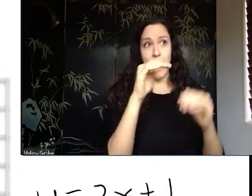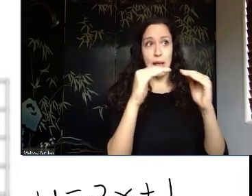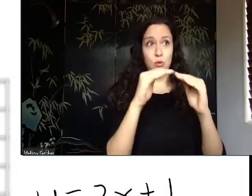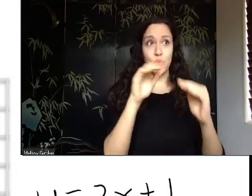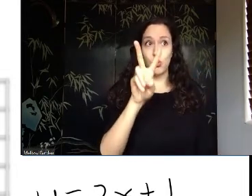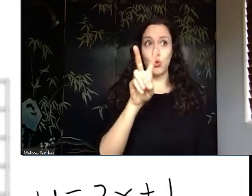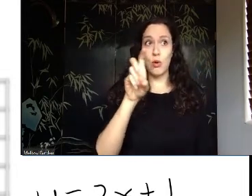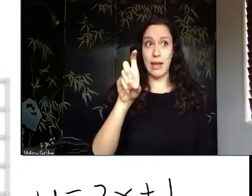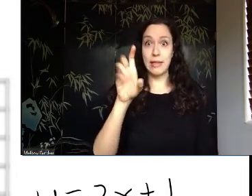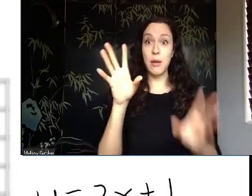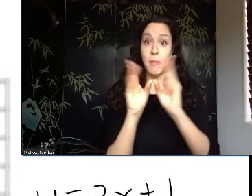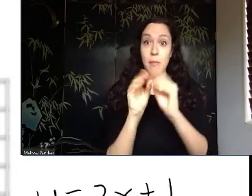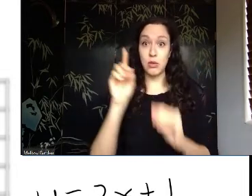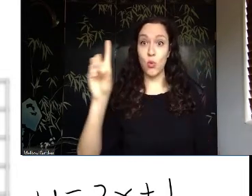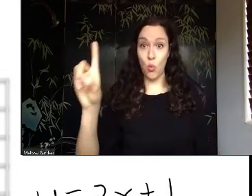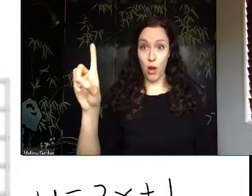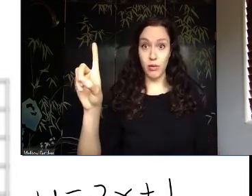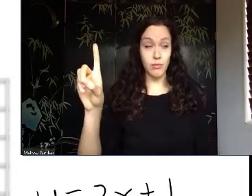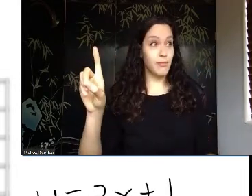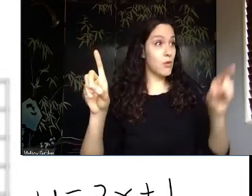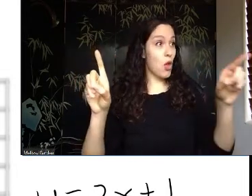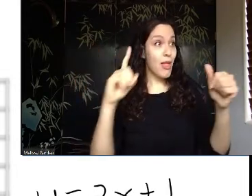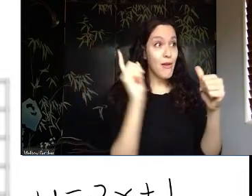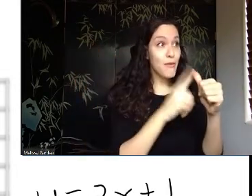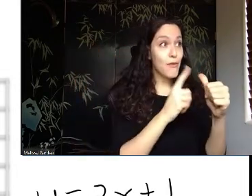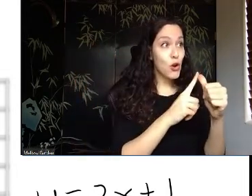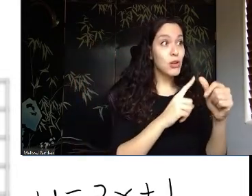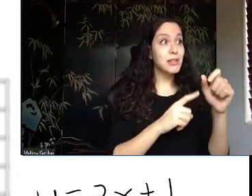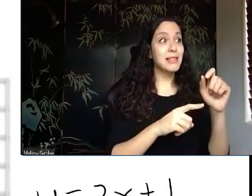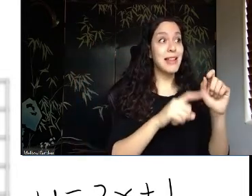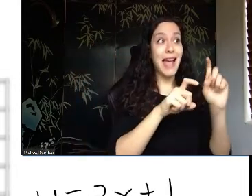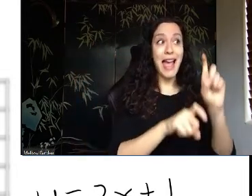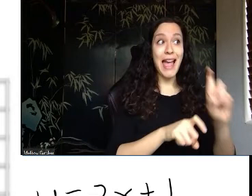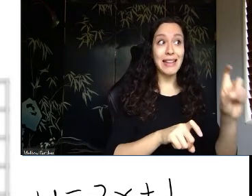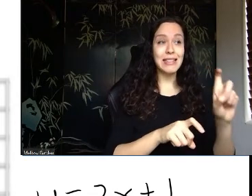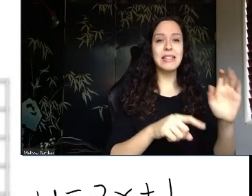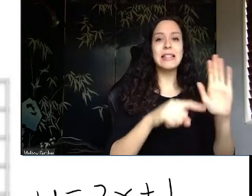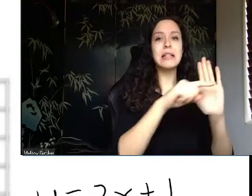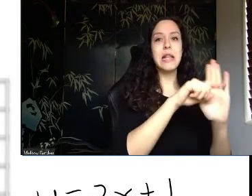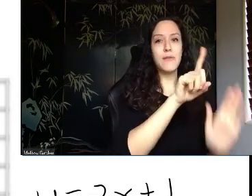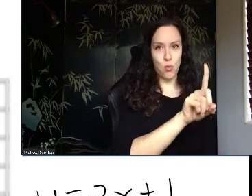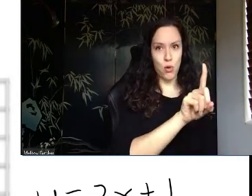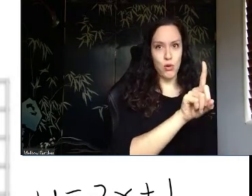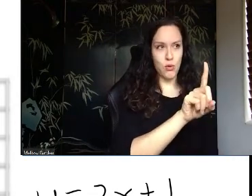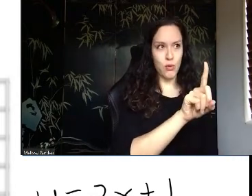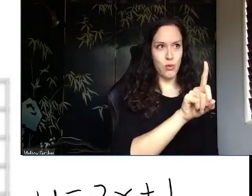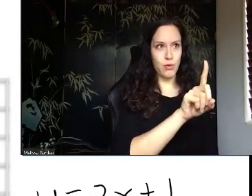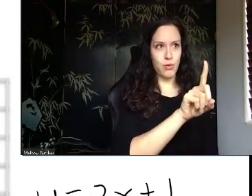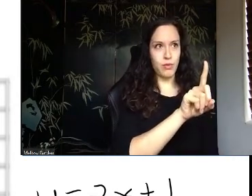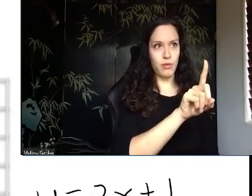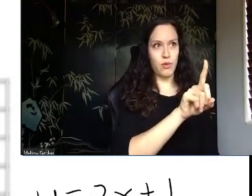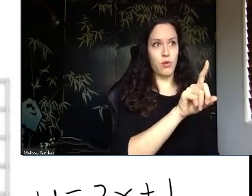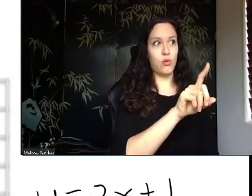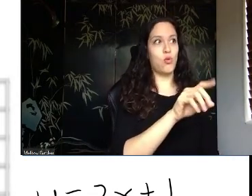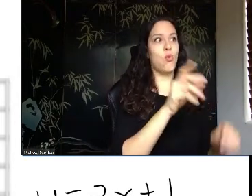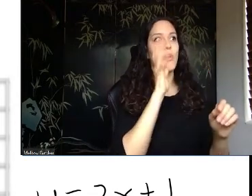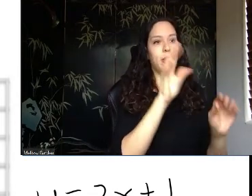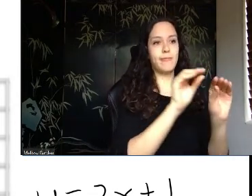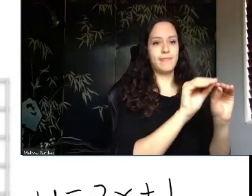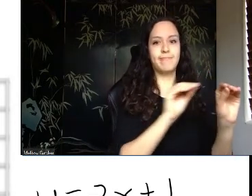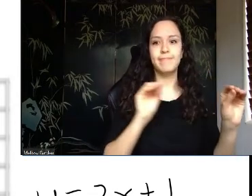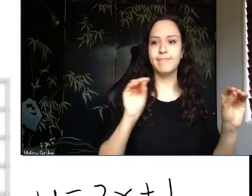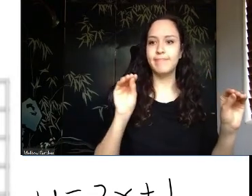1. So my x is -1. So I'm going to find out what my y is when I plug